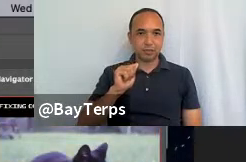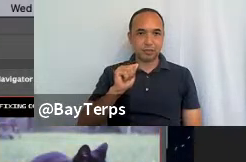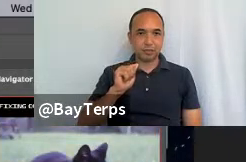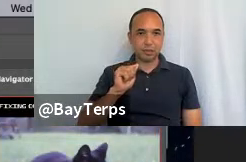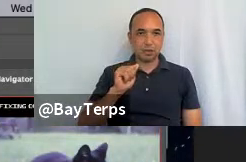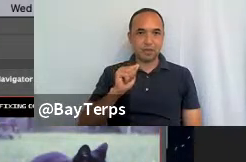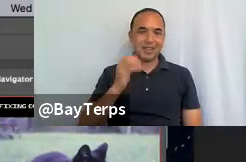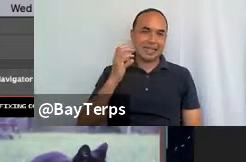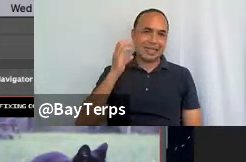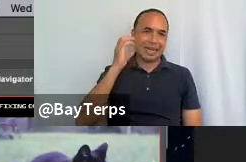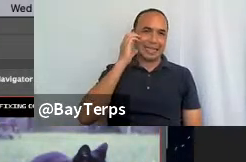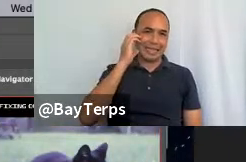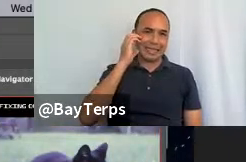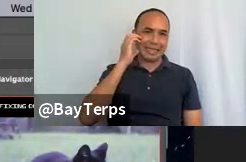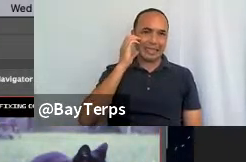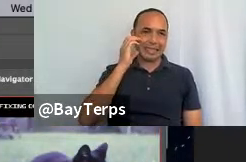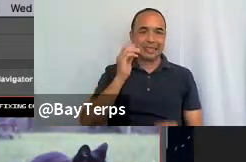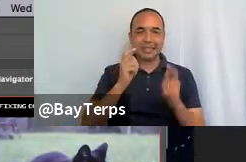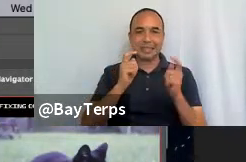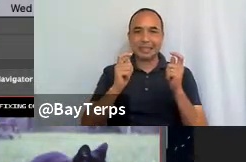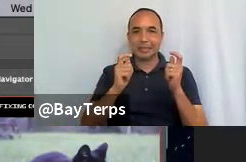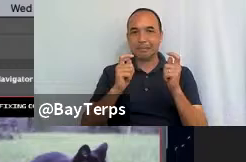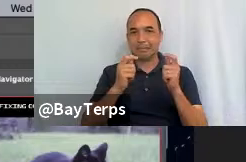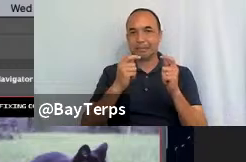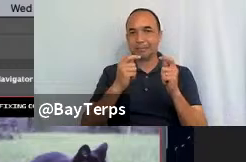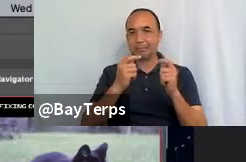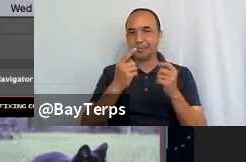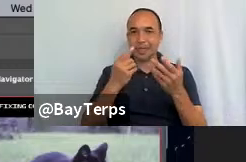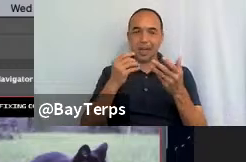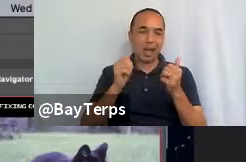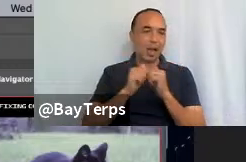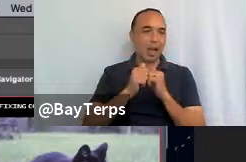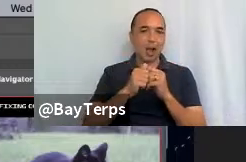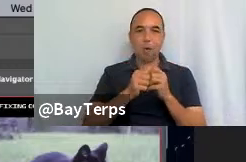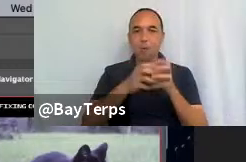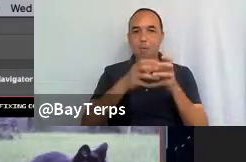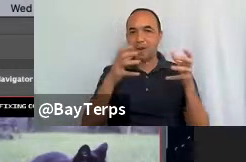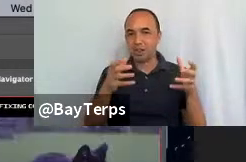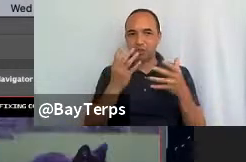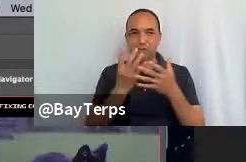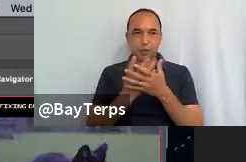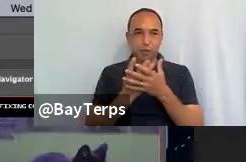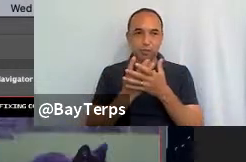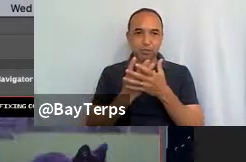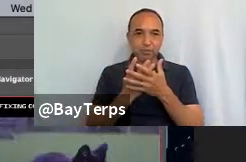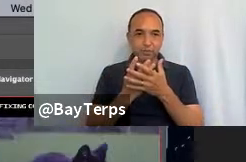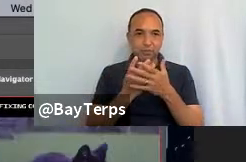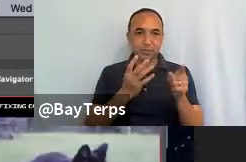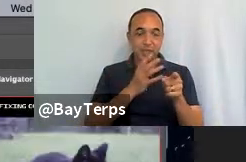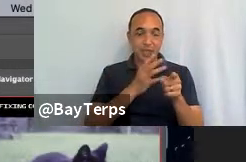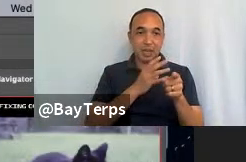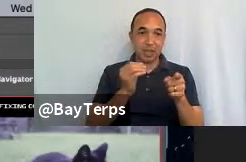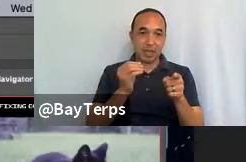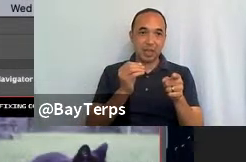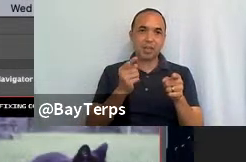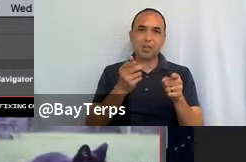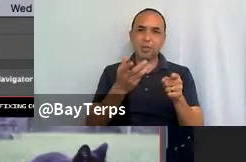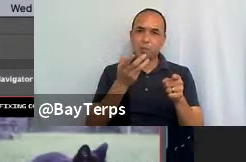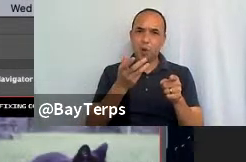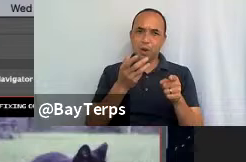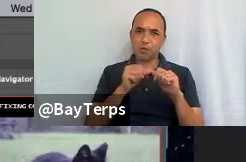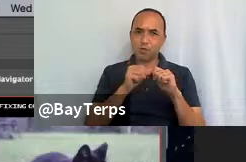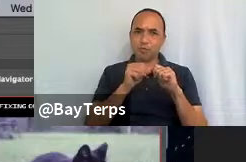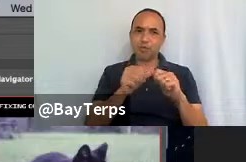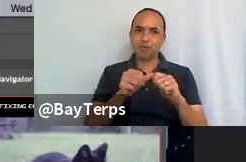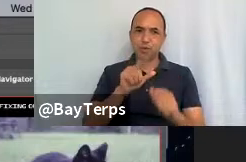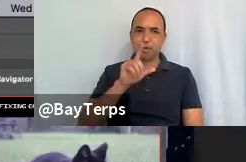just controls how much of that filter is being applied. And I would make sure that this preserve luminosity box is applied, because that will